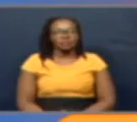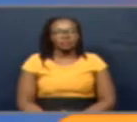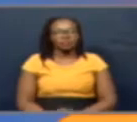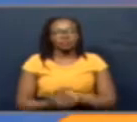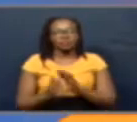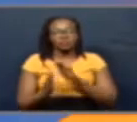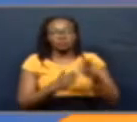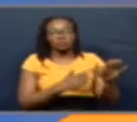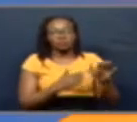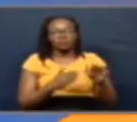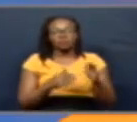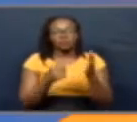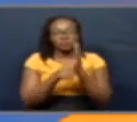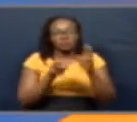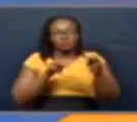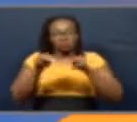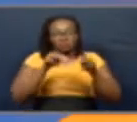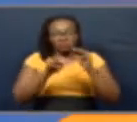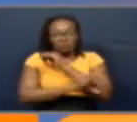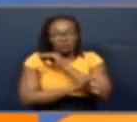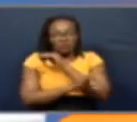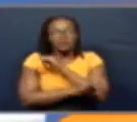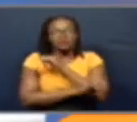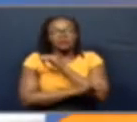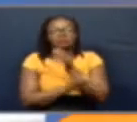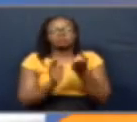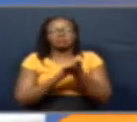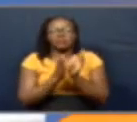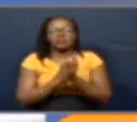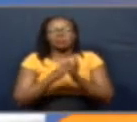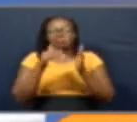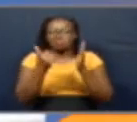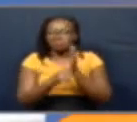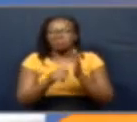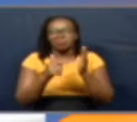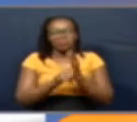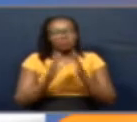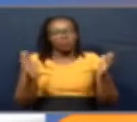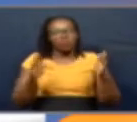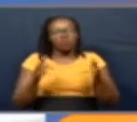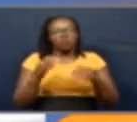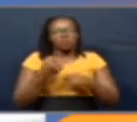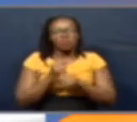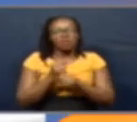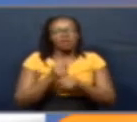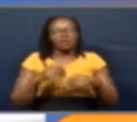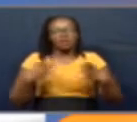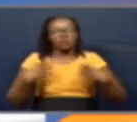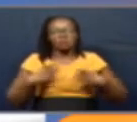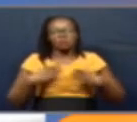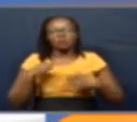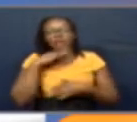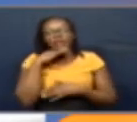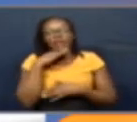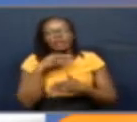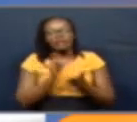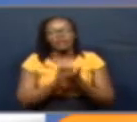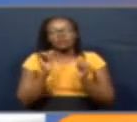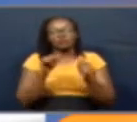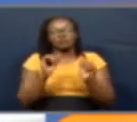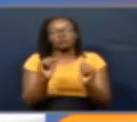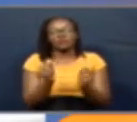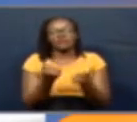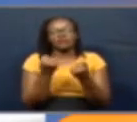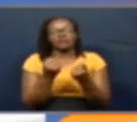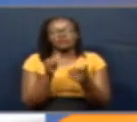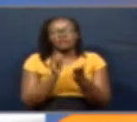Disaster management in the country has been disastrous, leading to loss of lives that could have been saved. Parliament is expected to deliberate